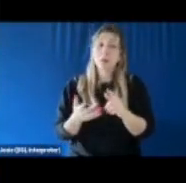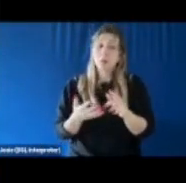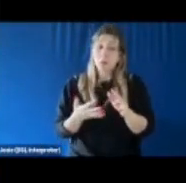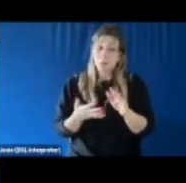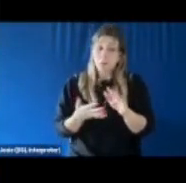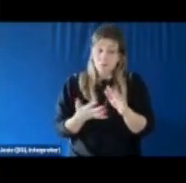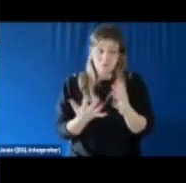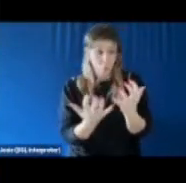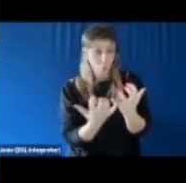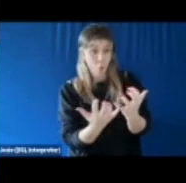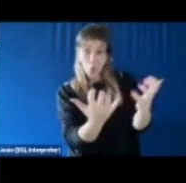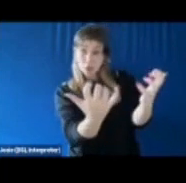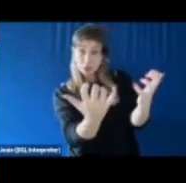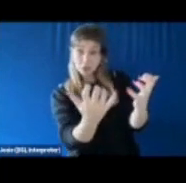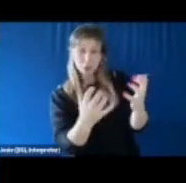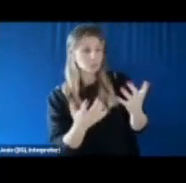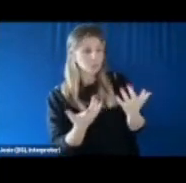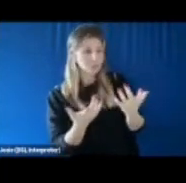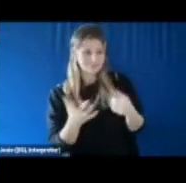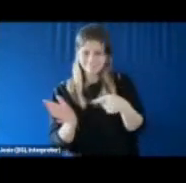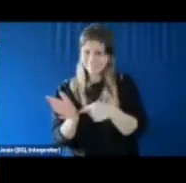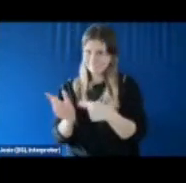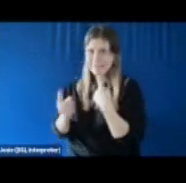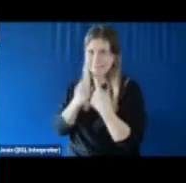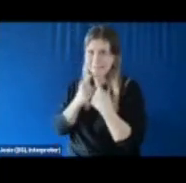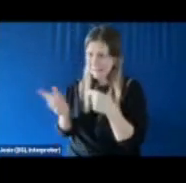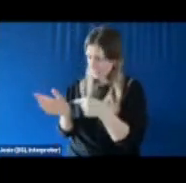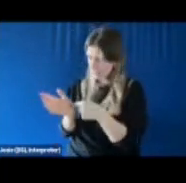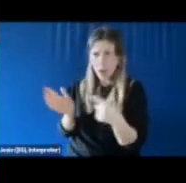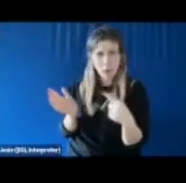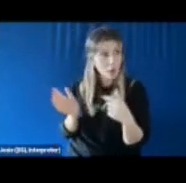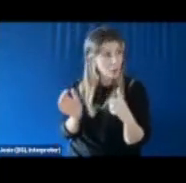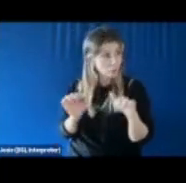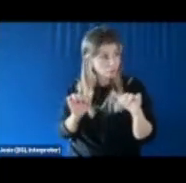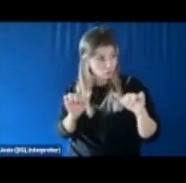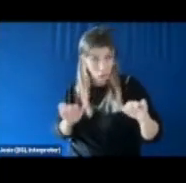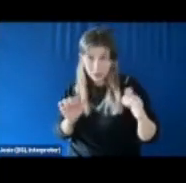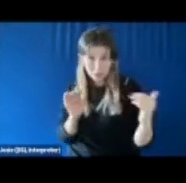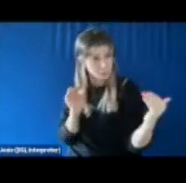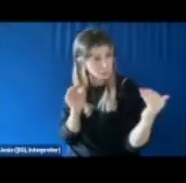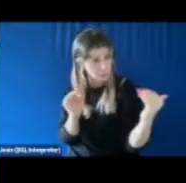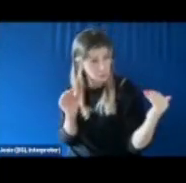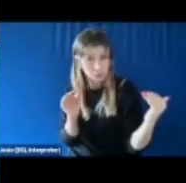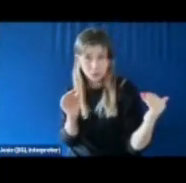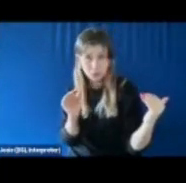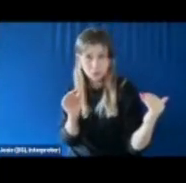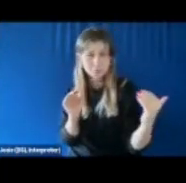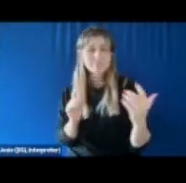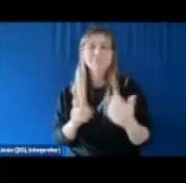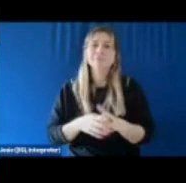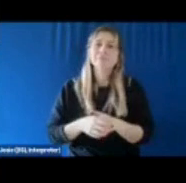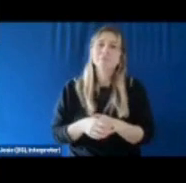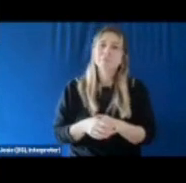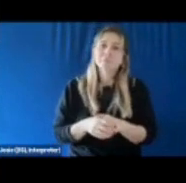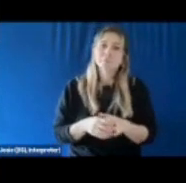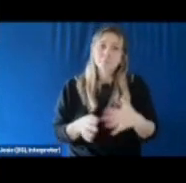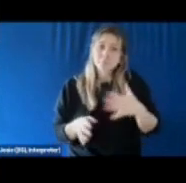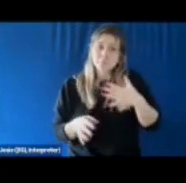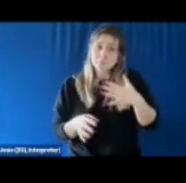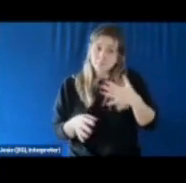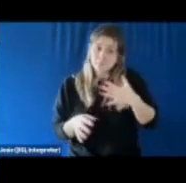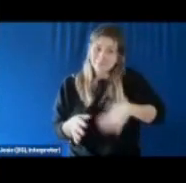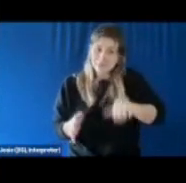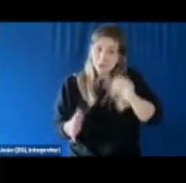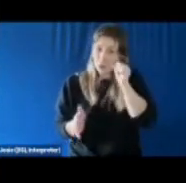of your audience. You can't speak to everybody, but we want our survey sample to be structured in such a way that it maps closely onto the real